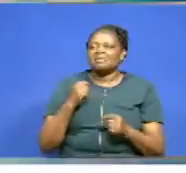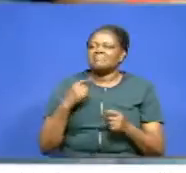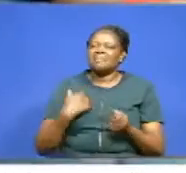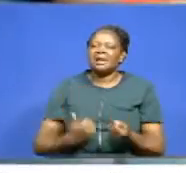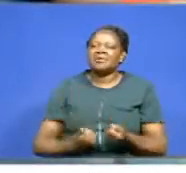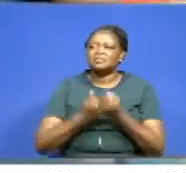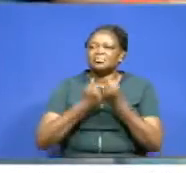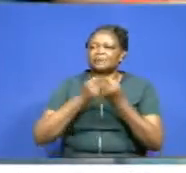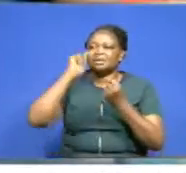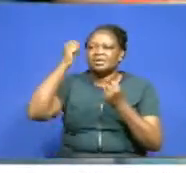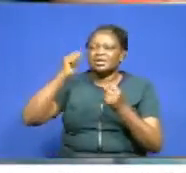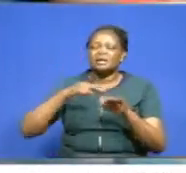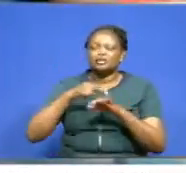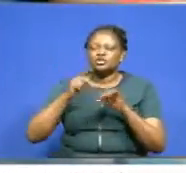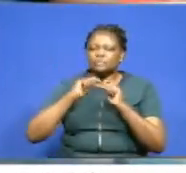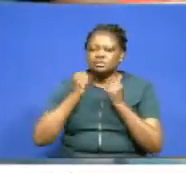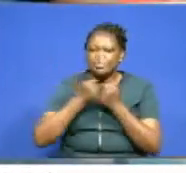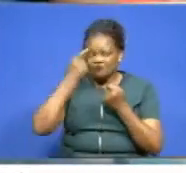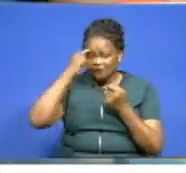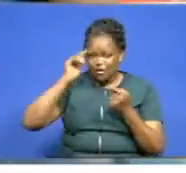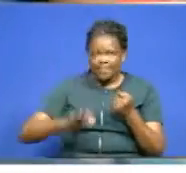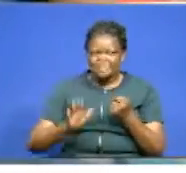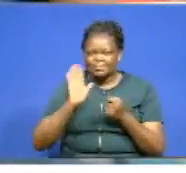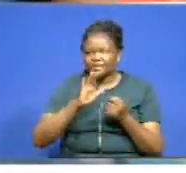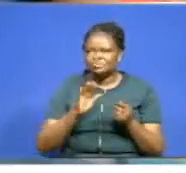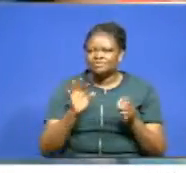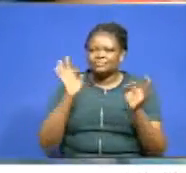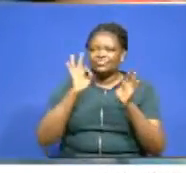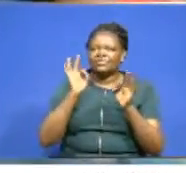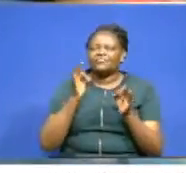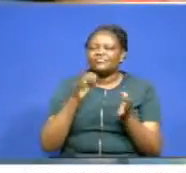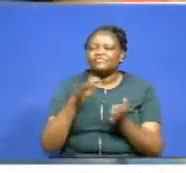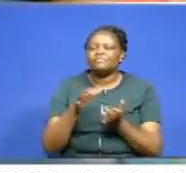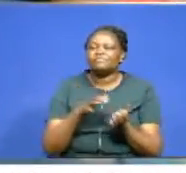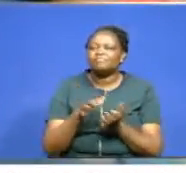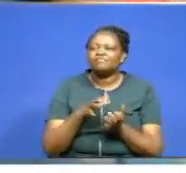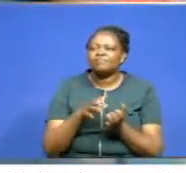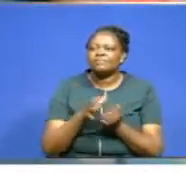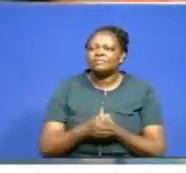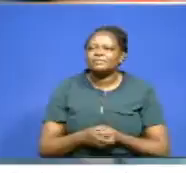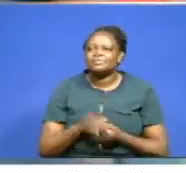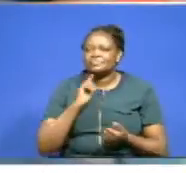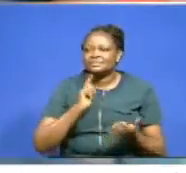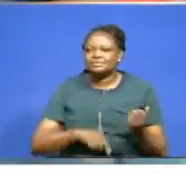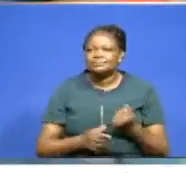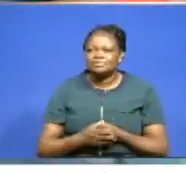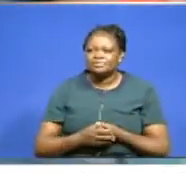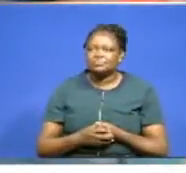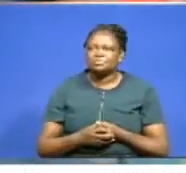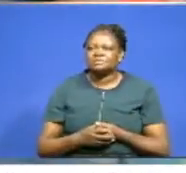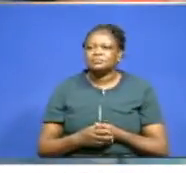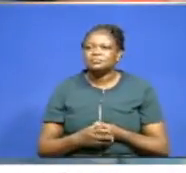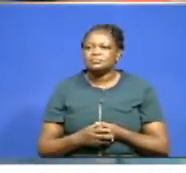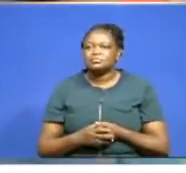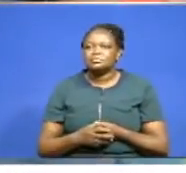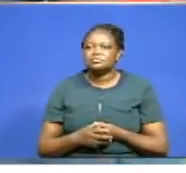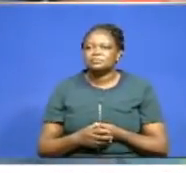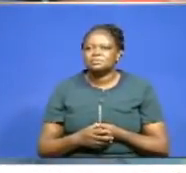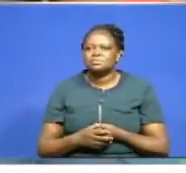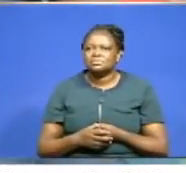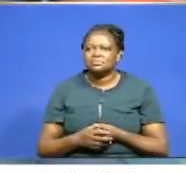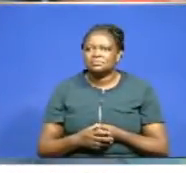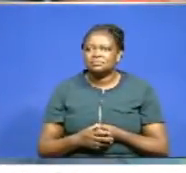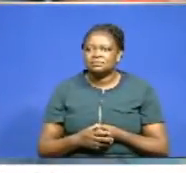Indeed. I was about to say something. They say in something they say out there in popular culture, they say, it's